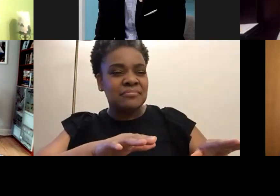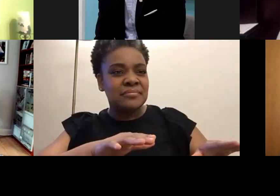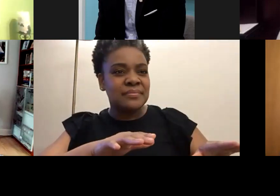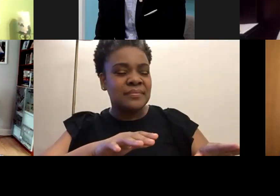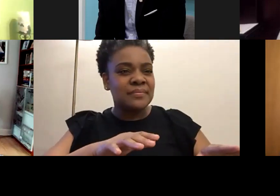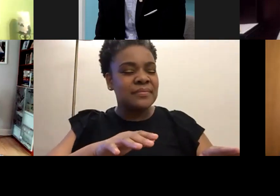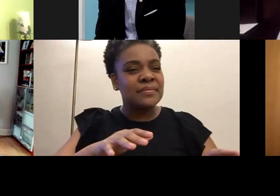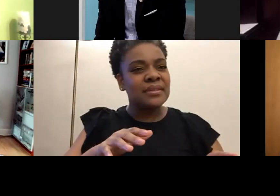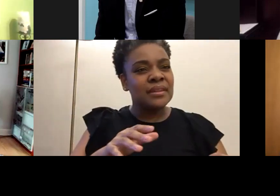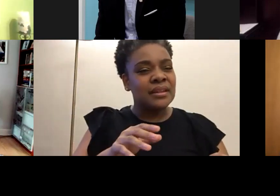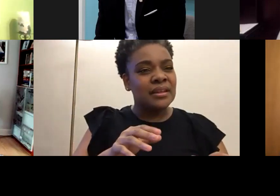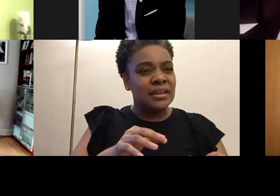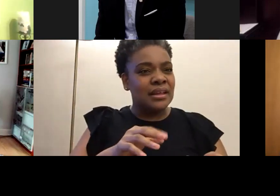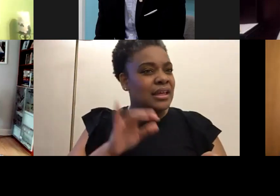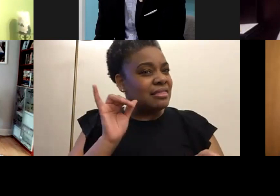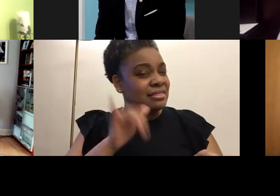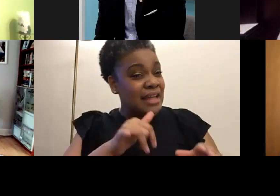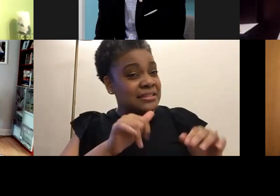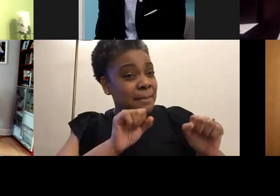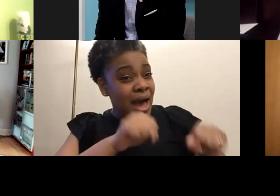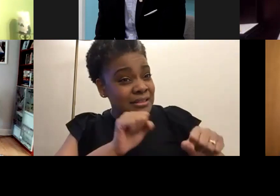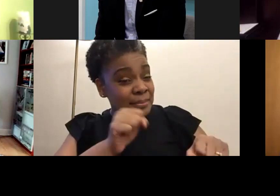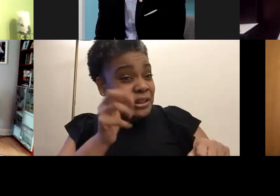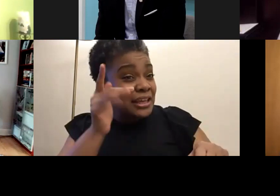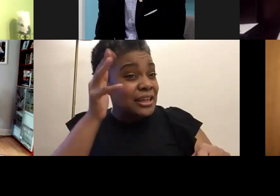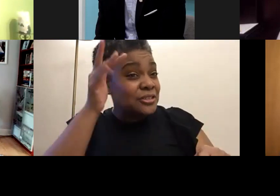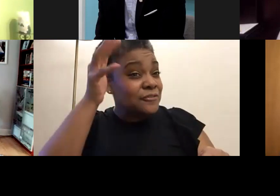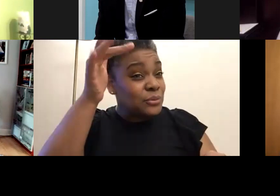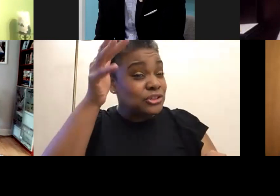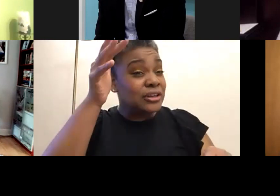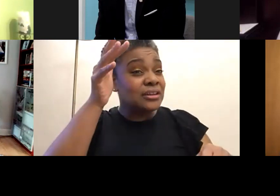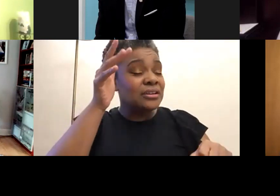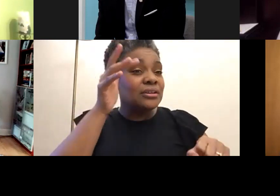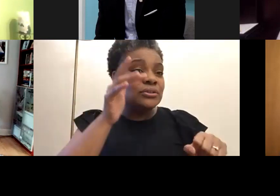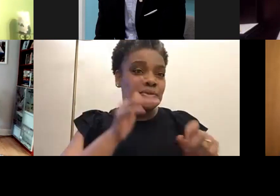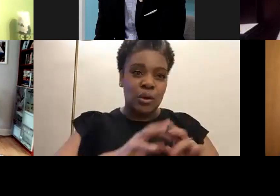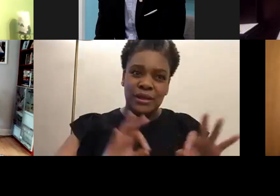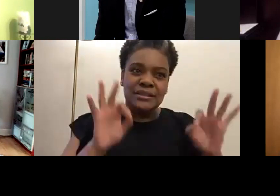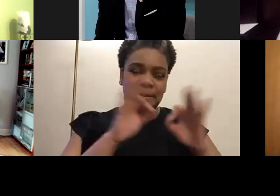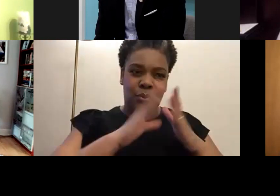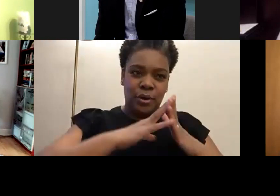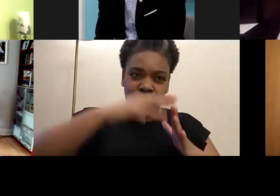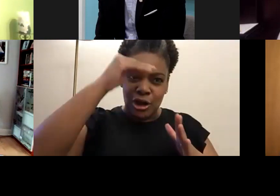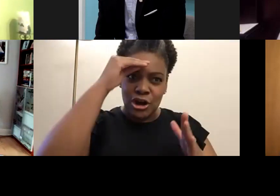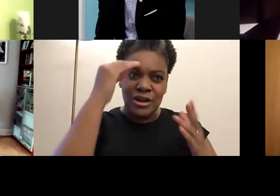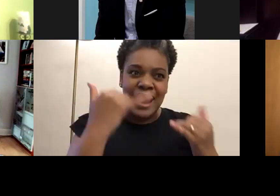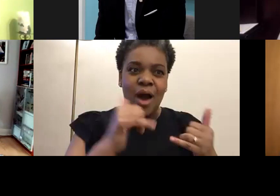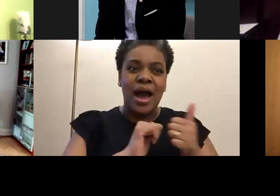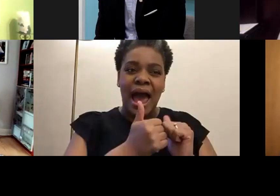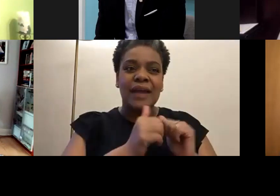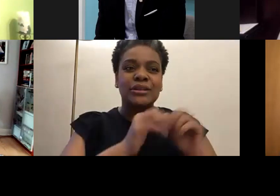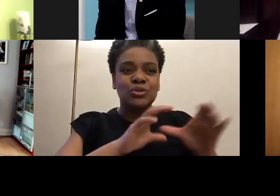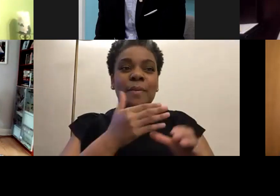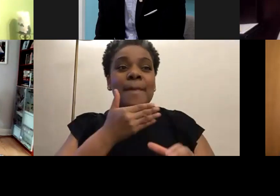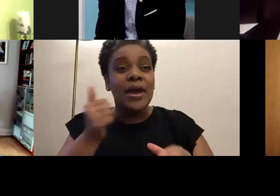children adversely. That is a possibility in the future. That's why we need to learn from this pandemic moving forward how to do better. But so